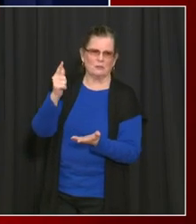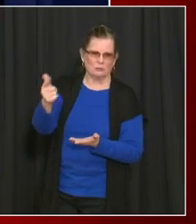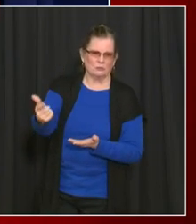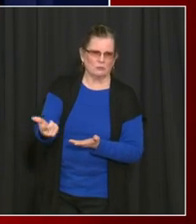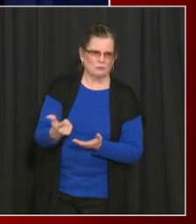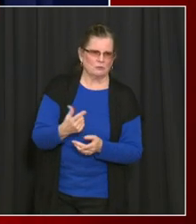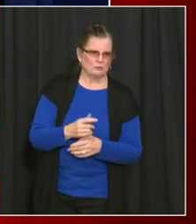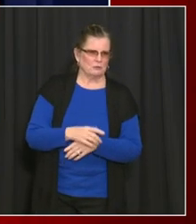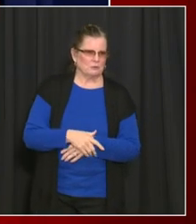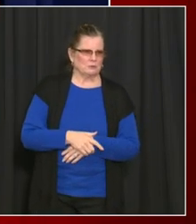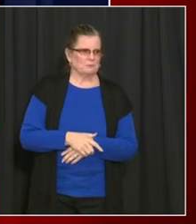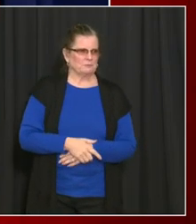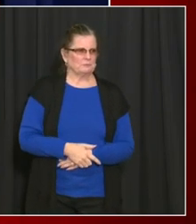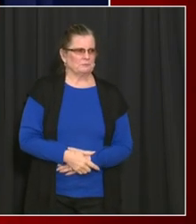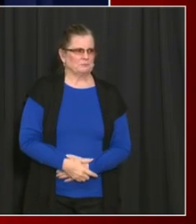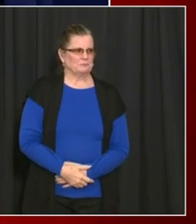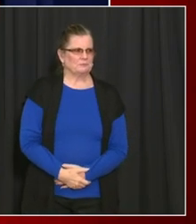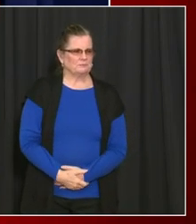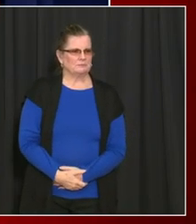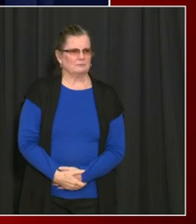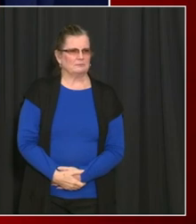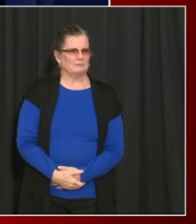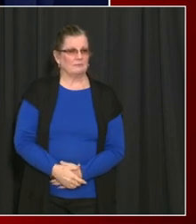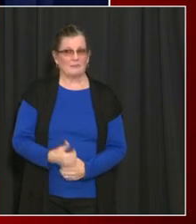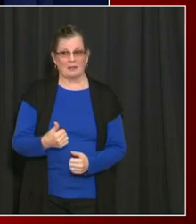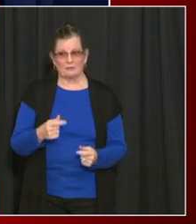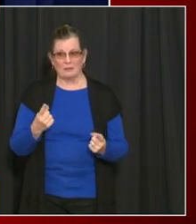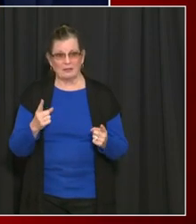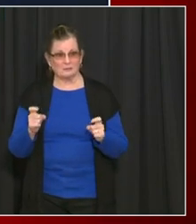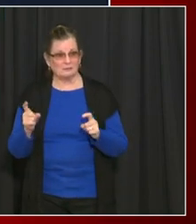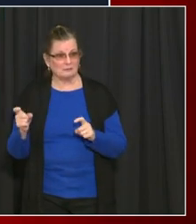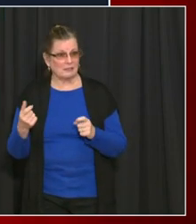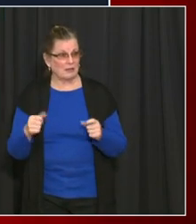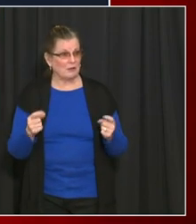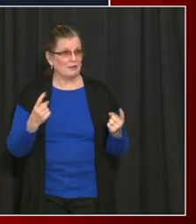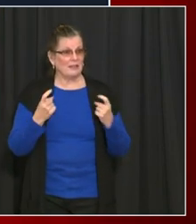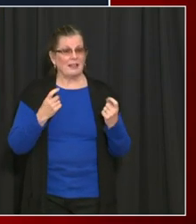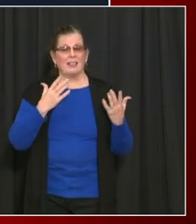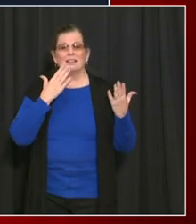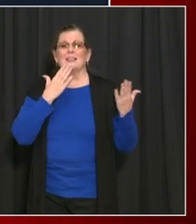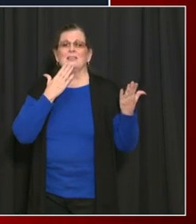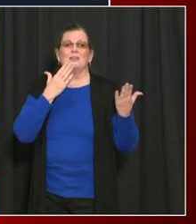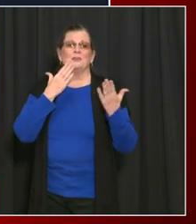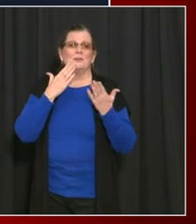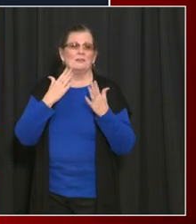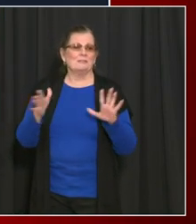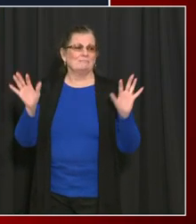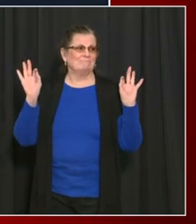Yes. Anything else? That's it? All right. Thank you, everybody.